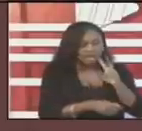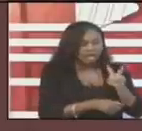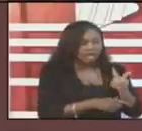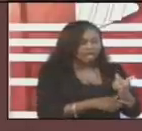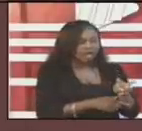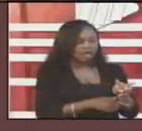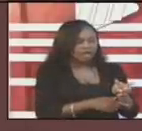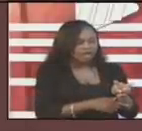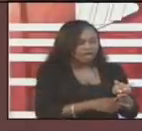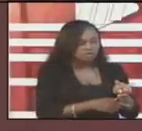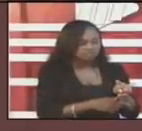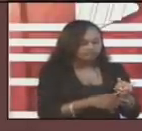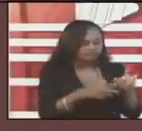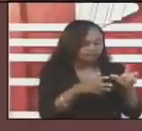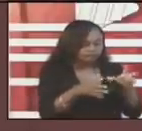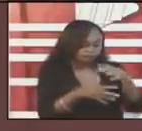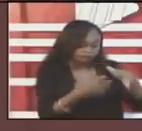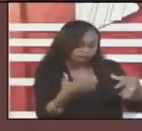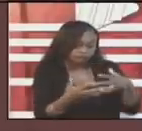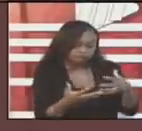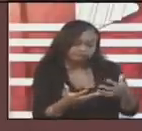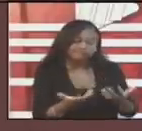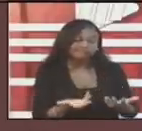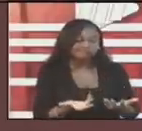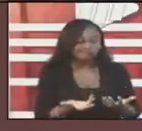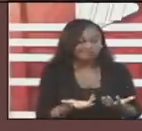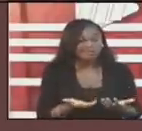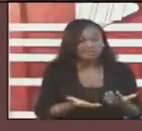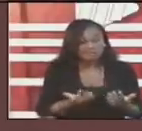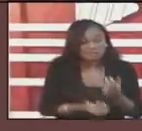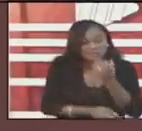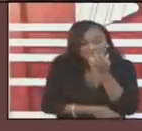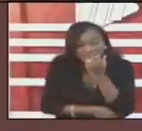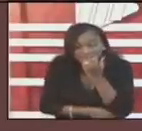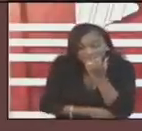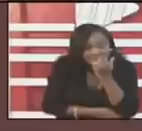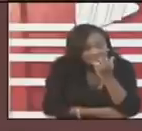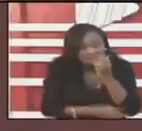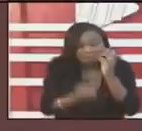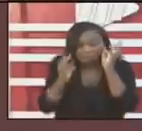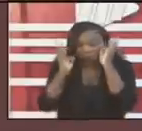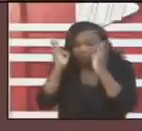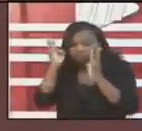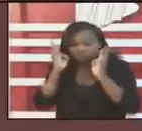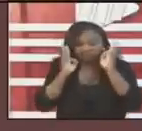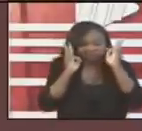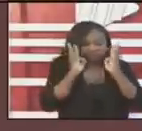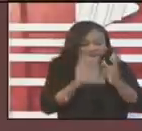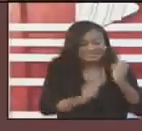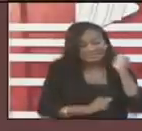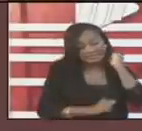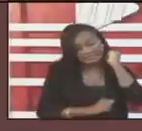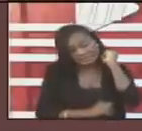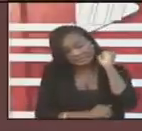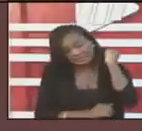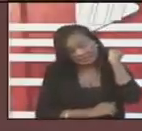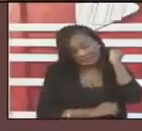place yesterday, it could be unnerving. It could be very